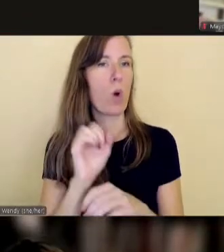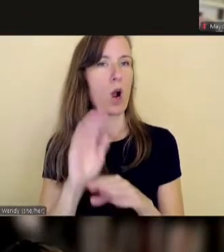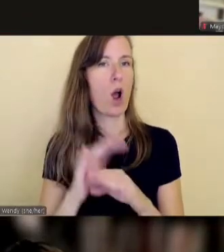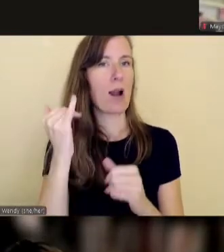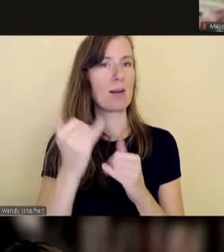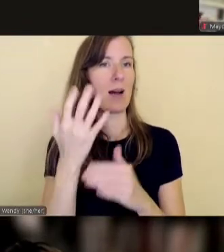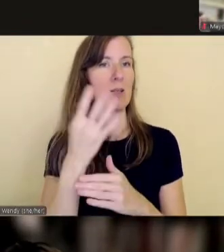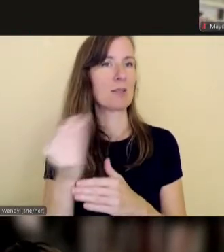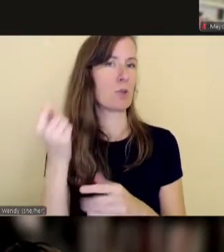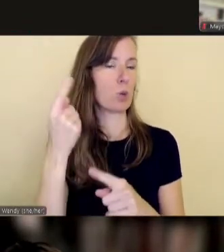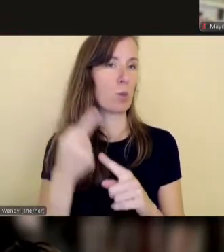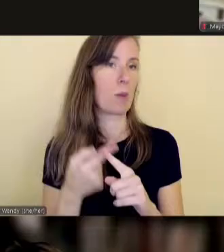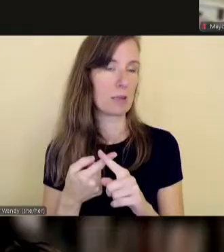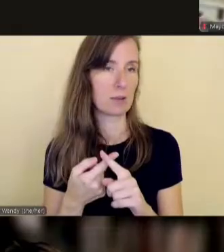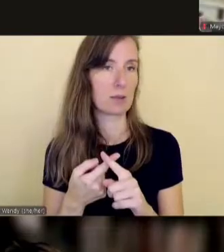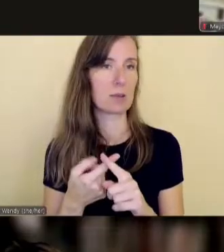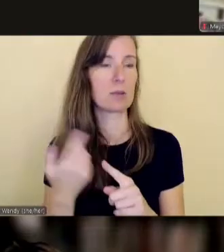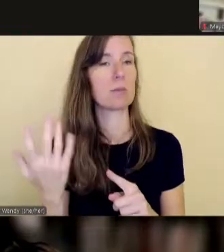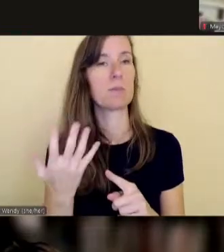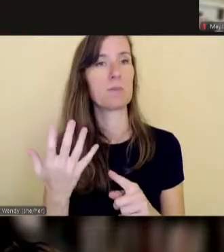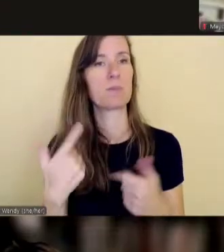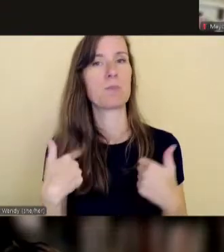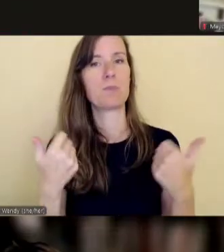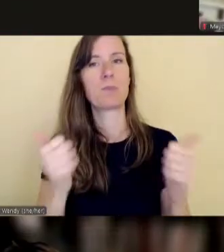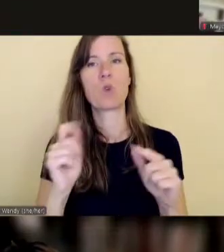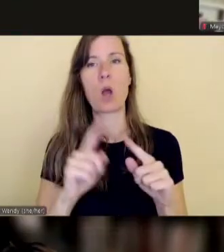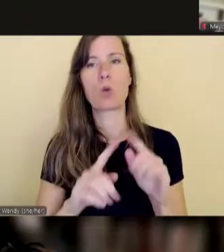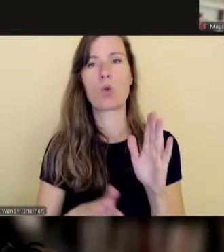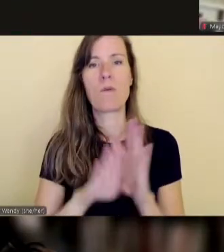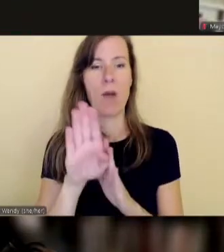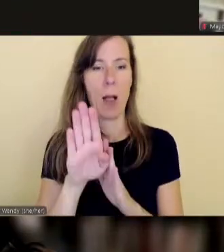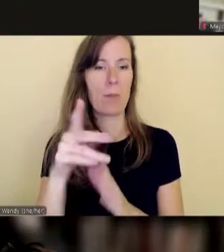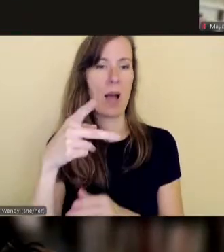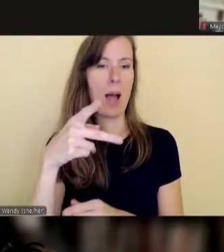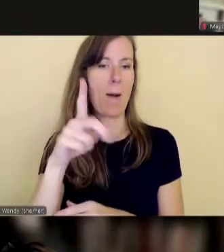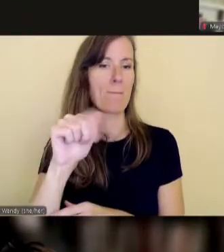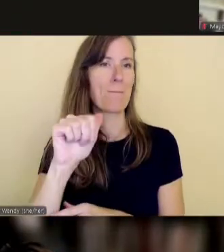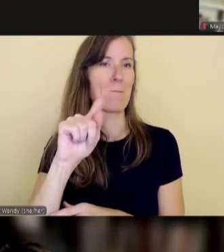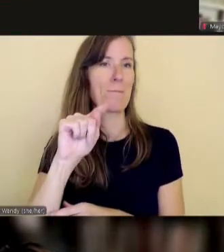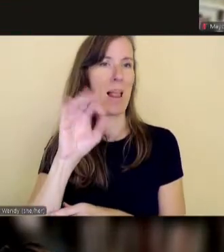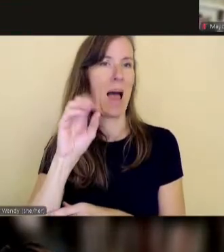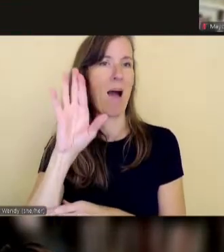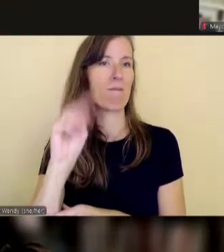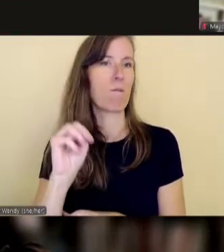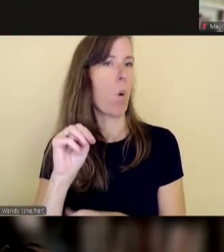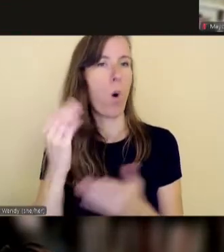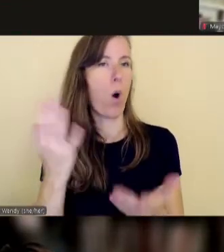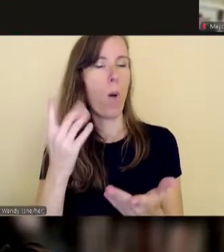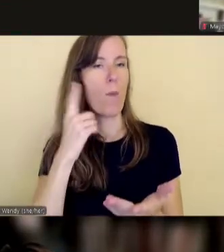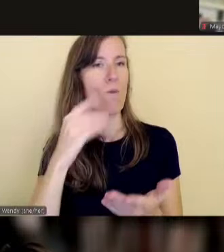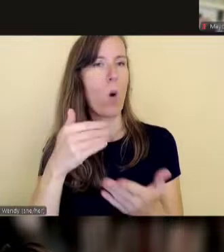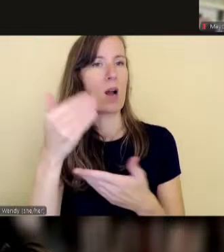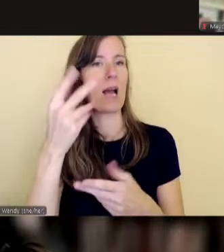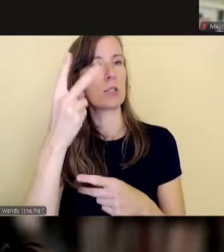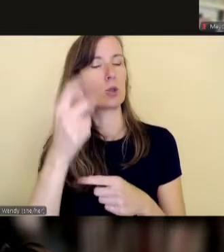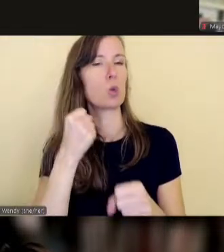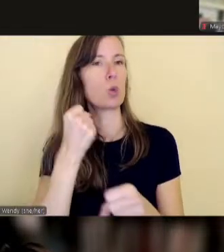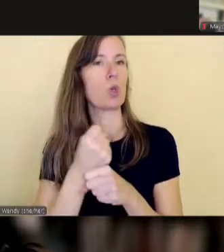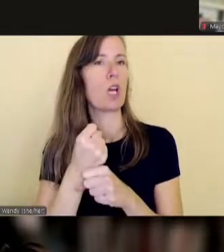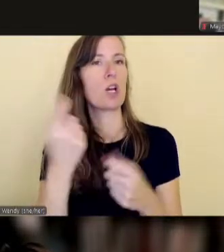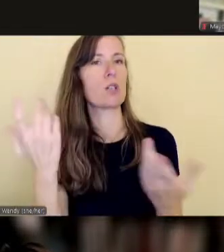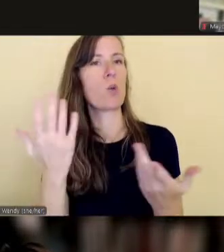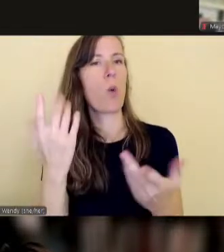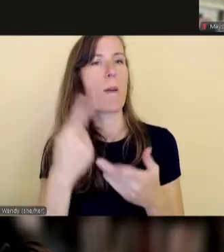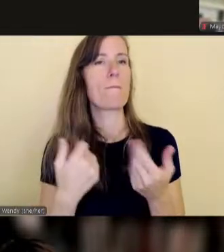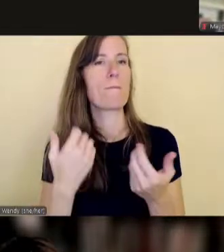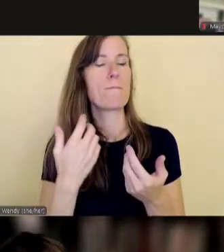trying to develop what a platform for the next 2 years might look like. Trying to figure out together what